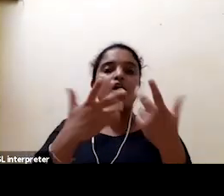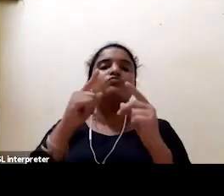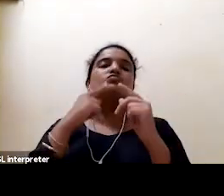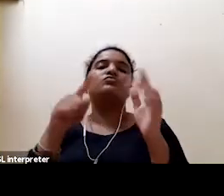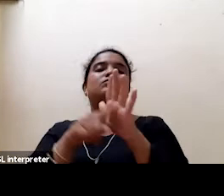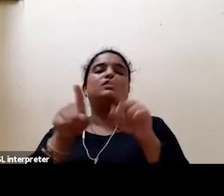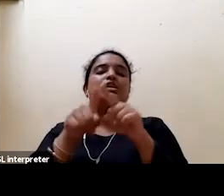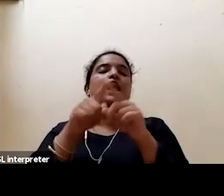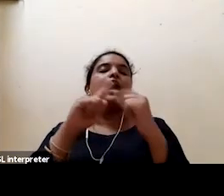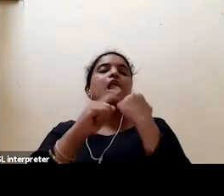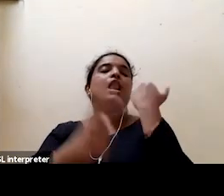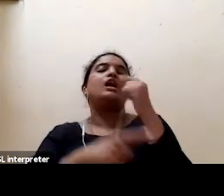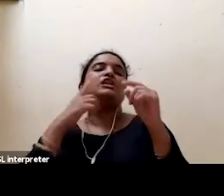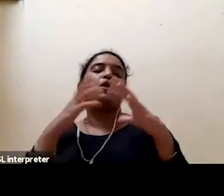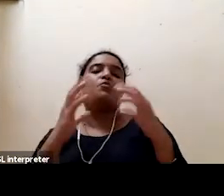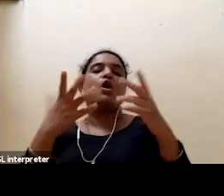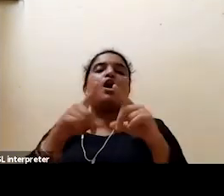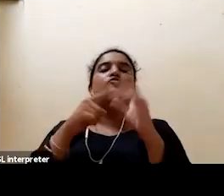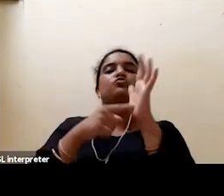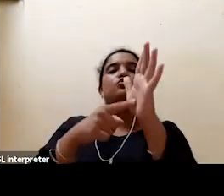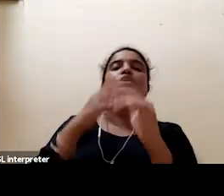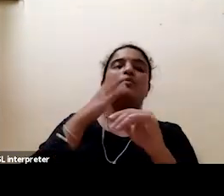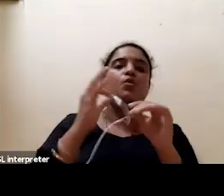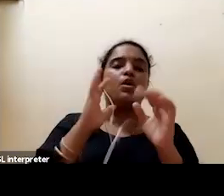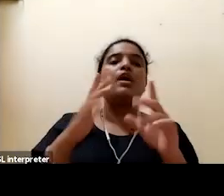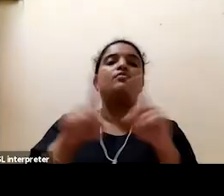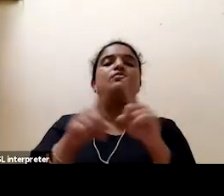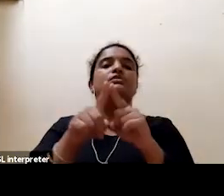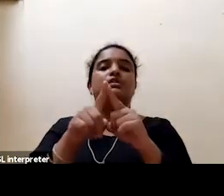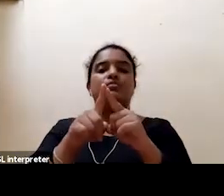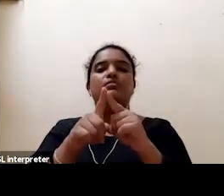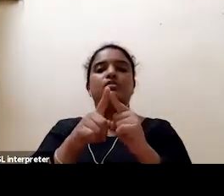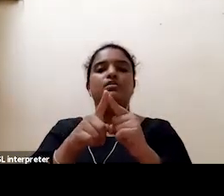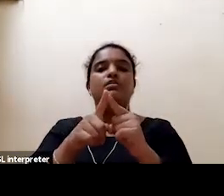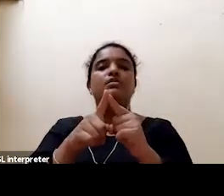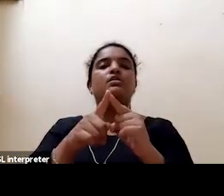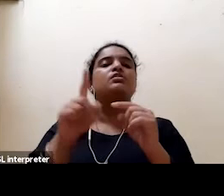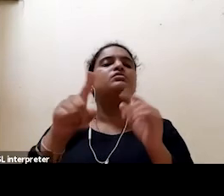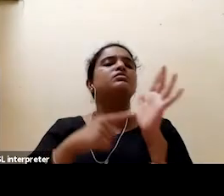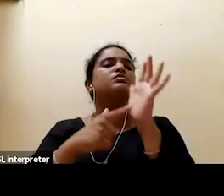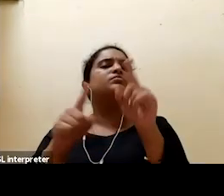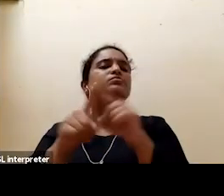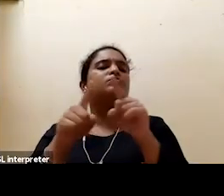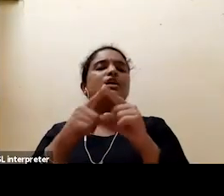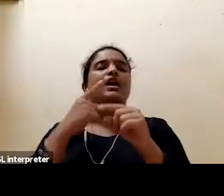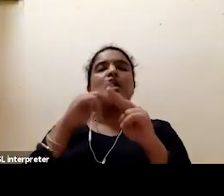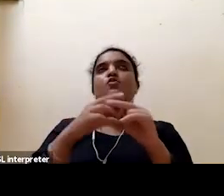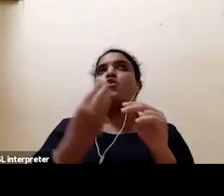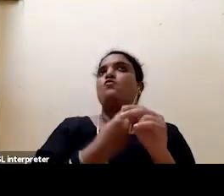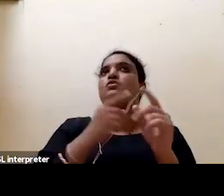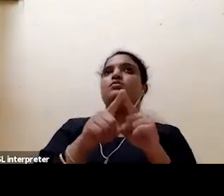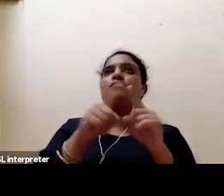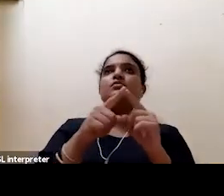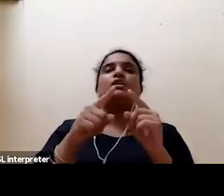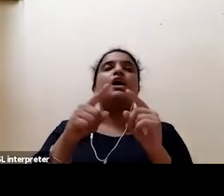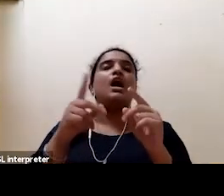tight and it's pacey, and you're not wasting your reader's time. So like the image here says, write without fear, but edit without